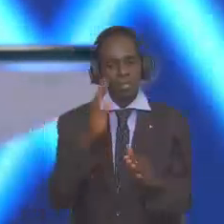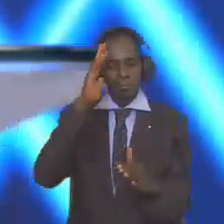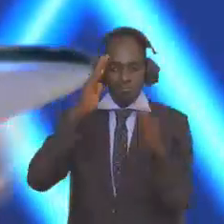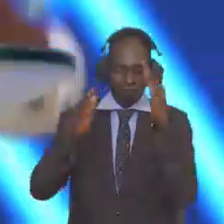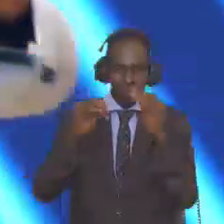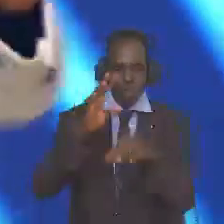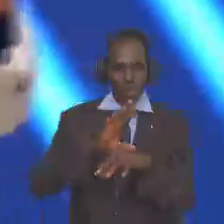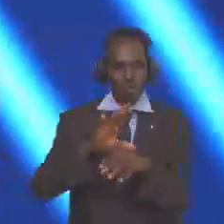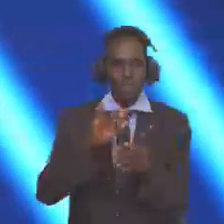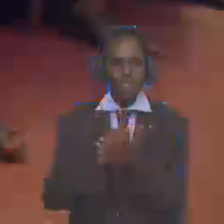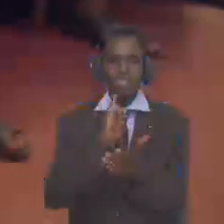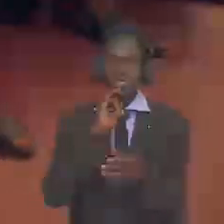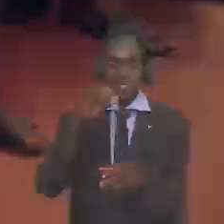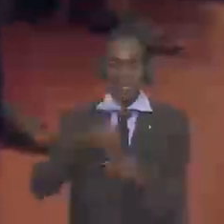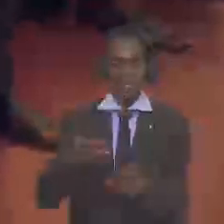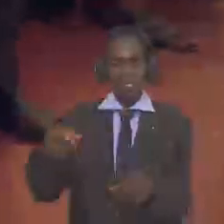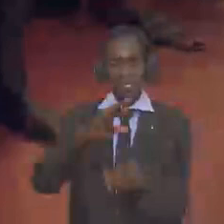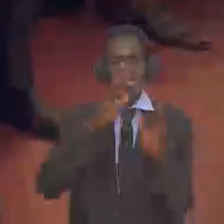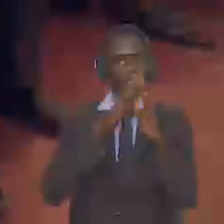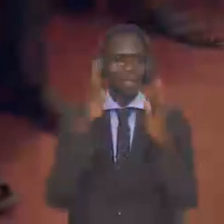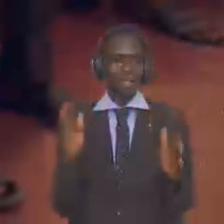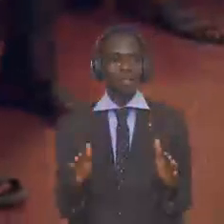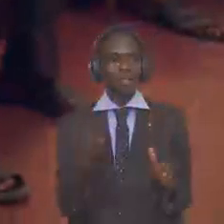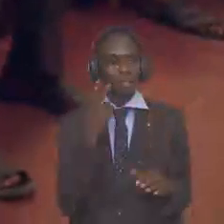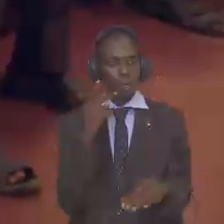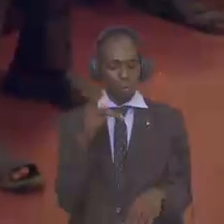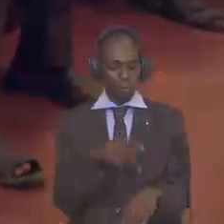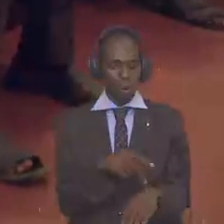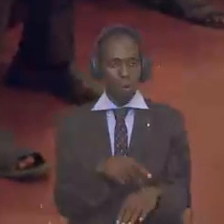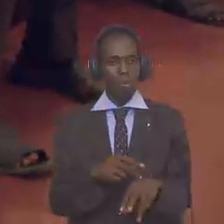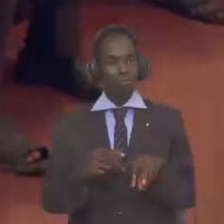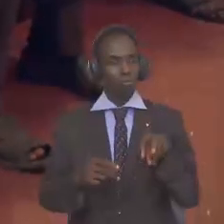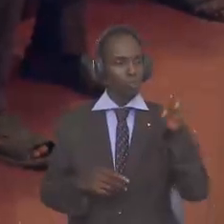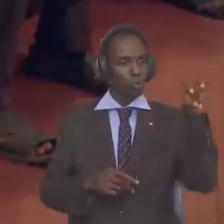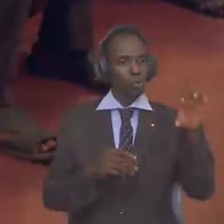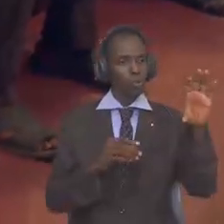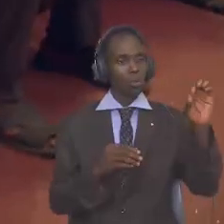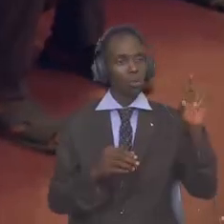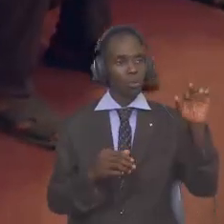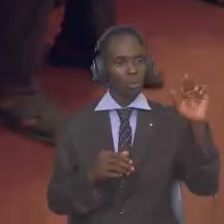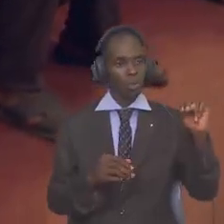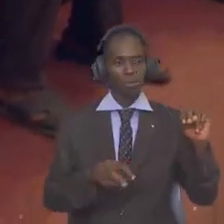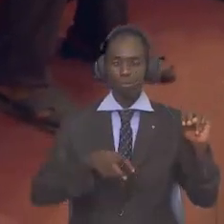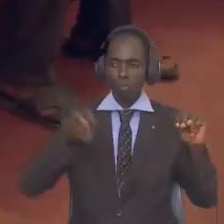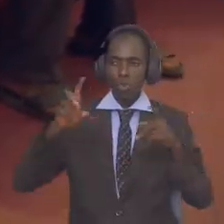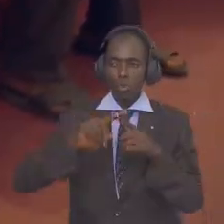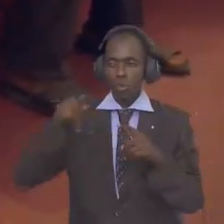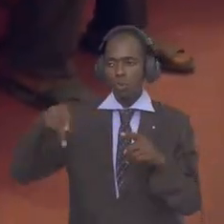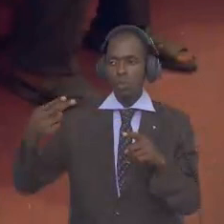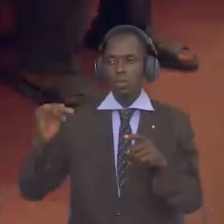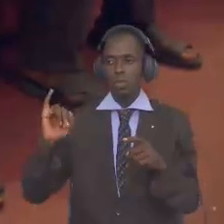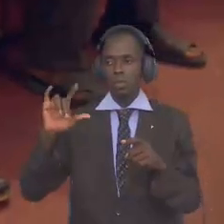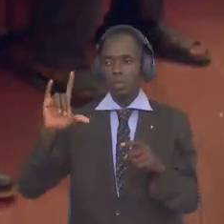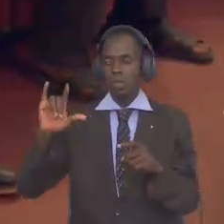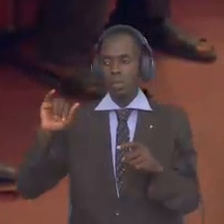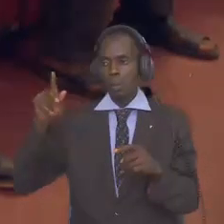their house. Paul the apostle had gone to Corinth, had gone to Philippi, had gone to all those places